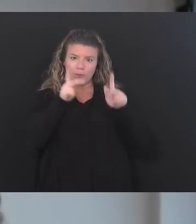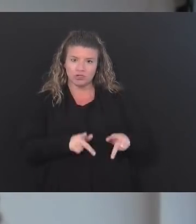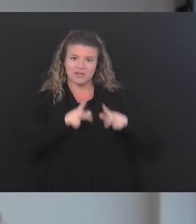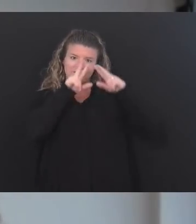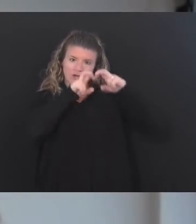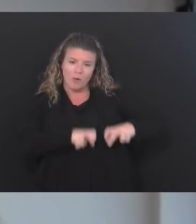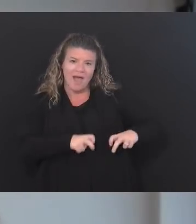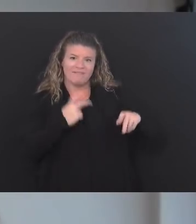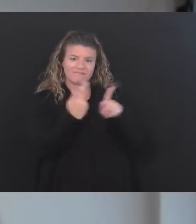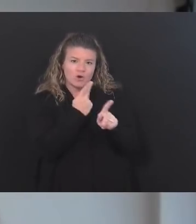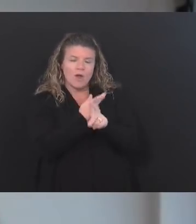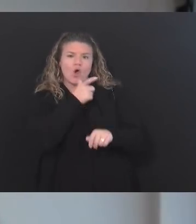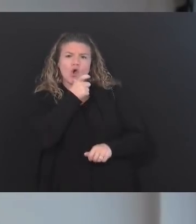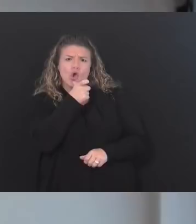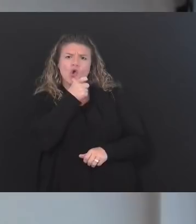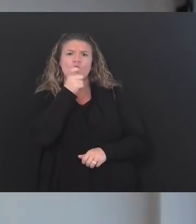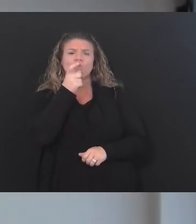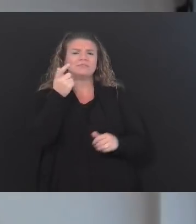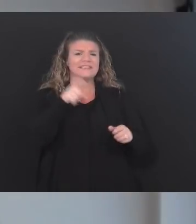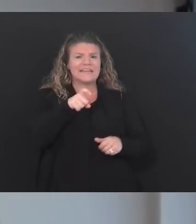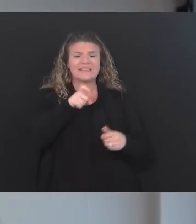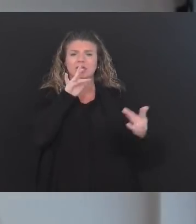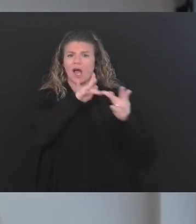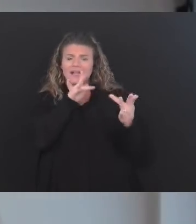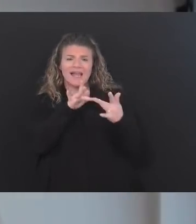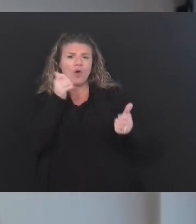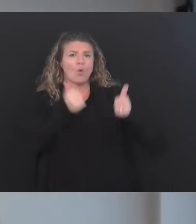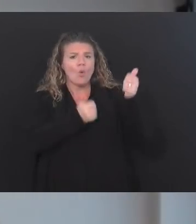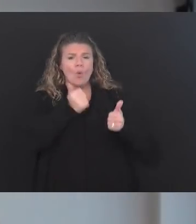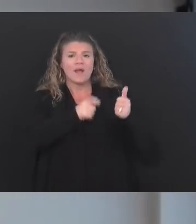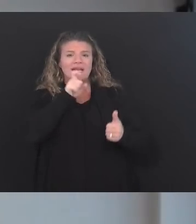figure out what contacts need